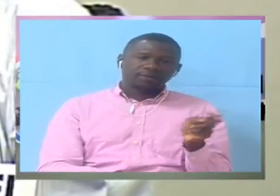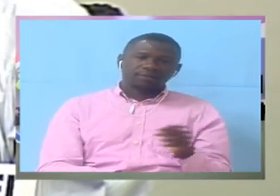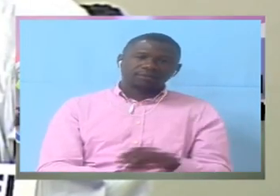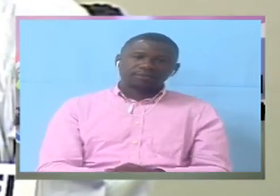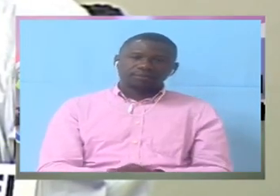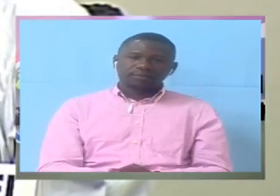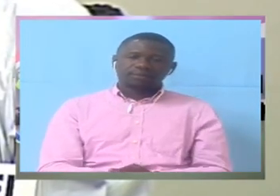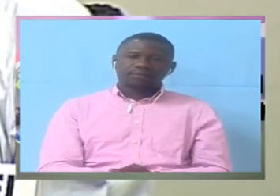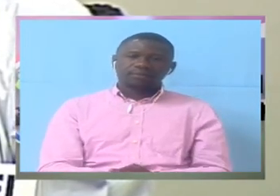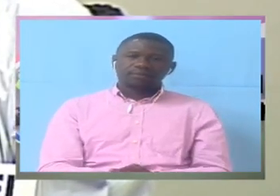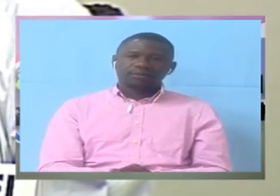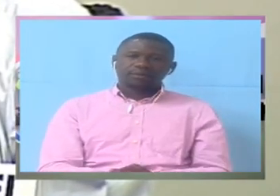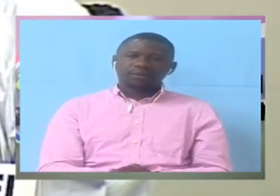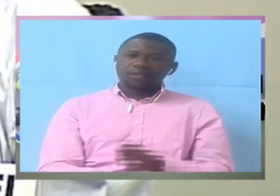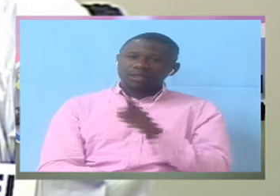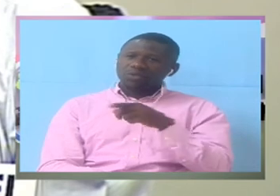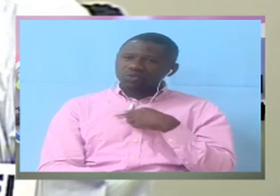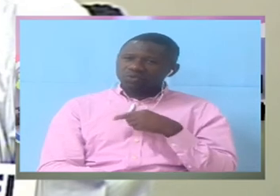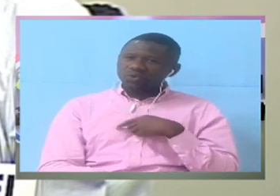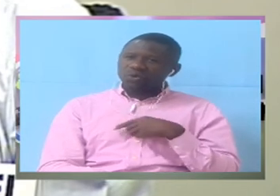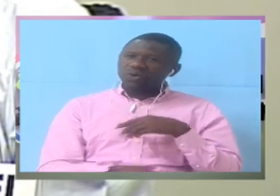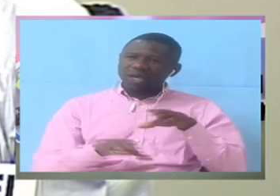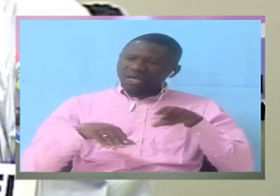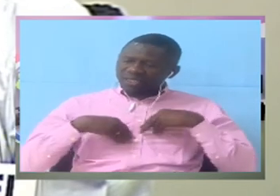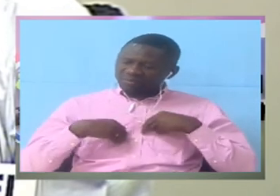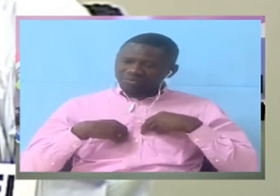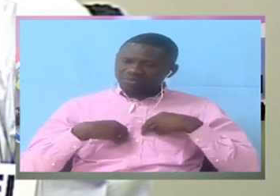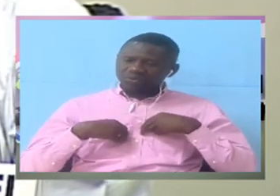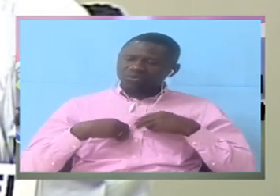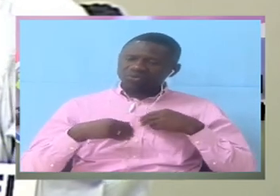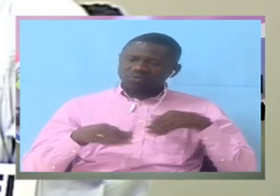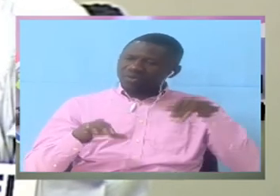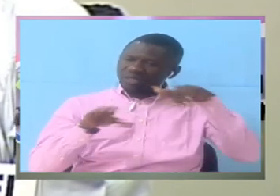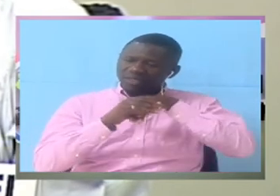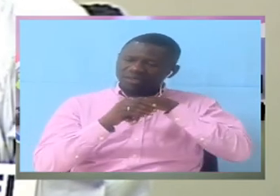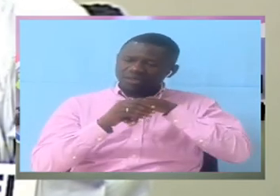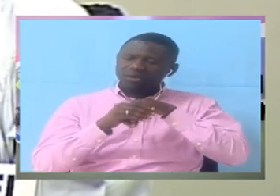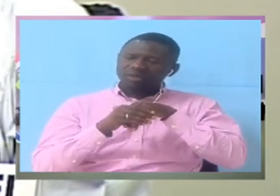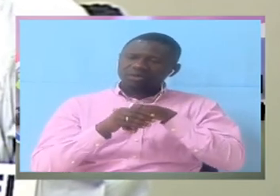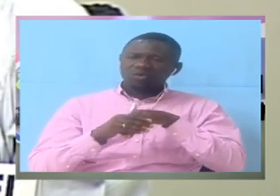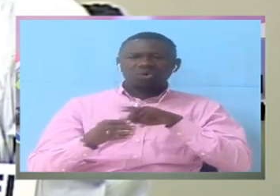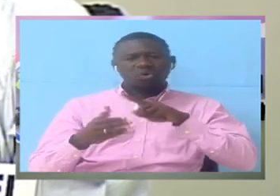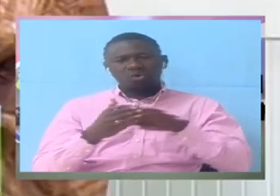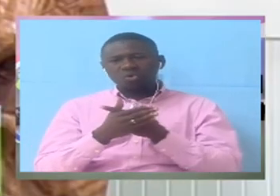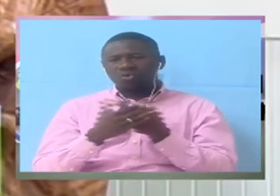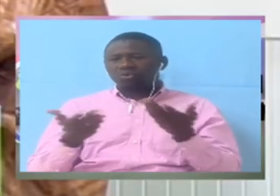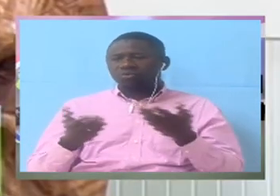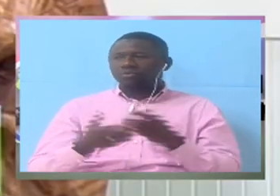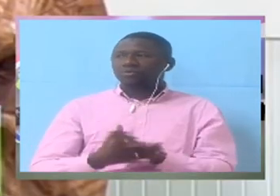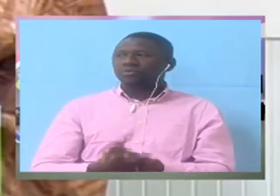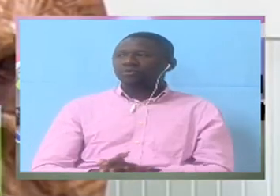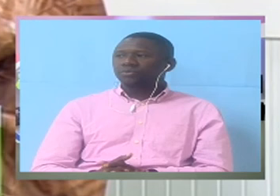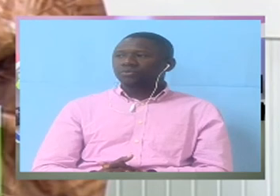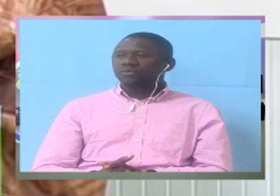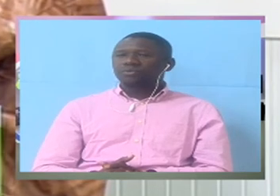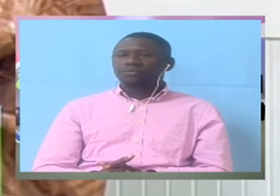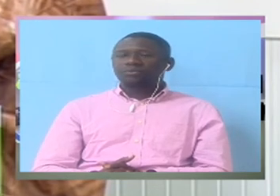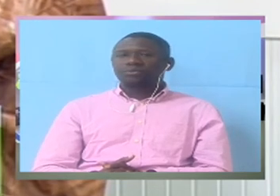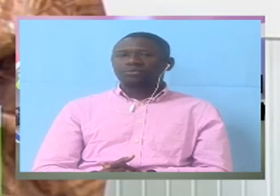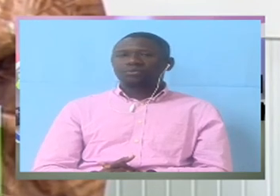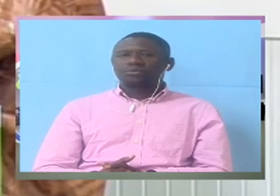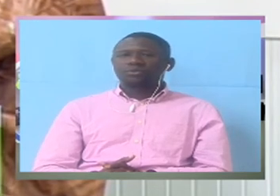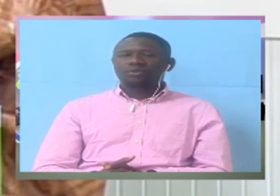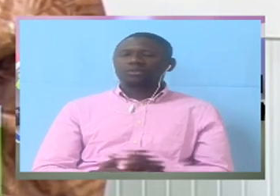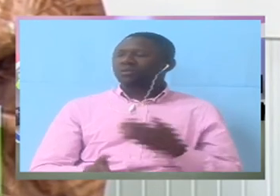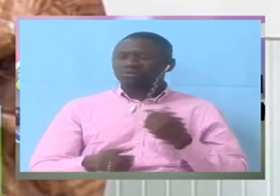enlist? Silang foite kabiri ibeta kanga itfongole isontale ba purieta. What do man bete malat balante jesaite balan